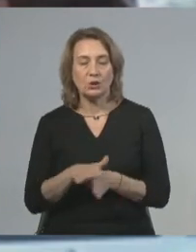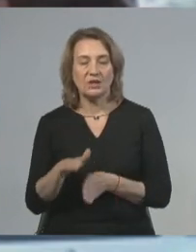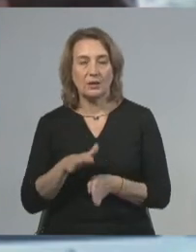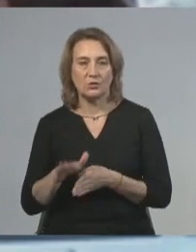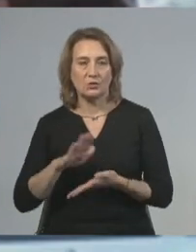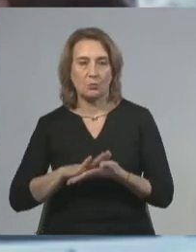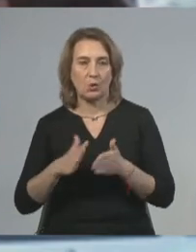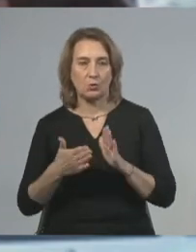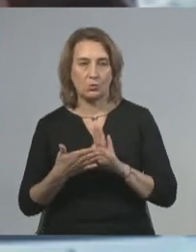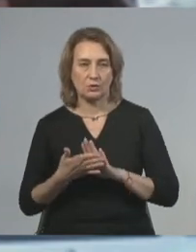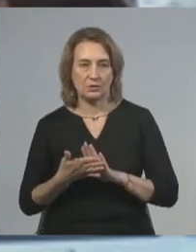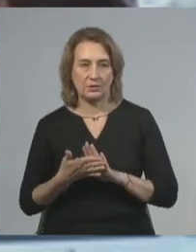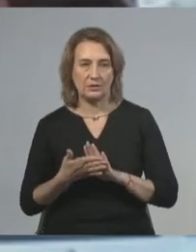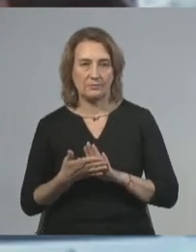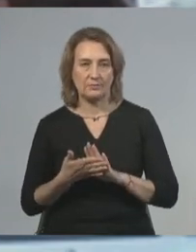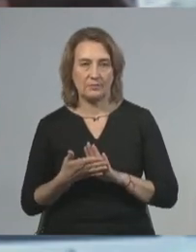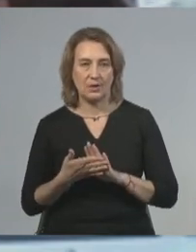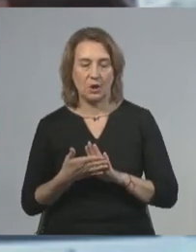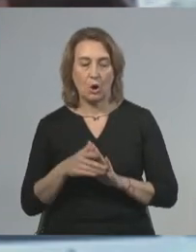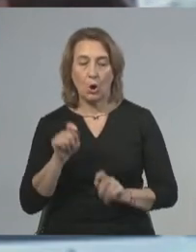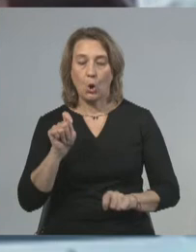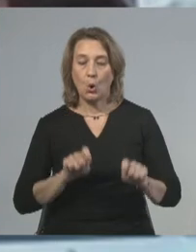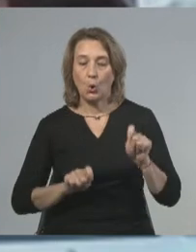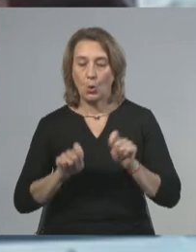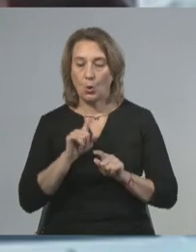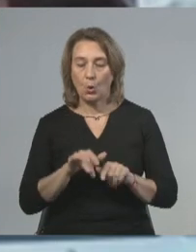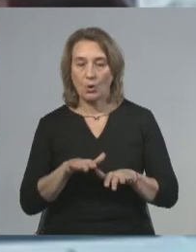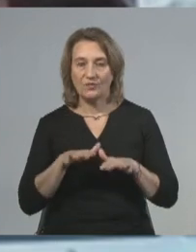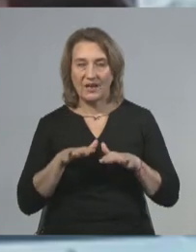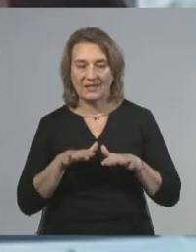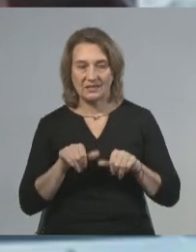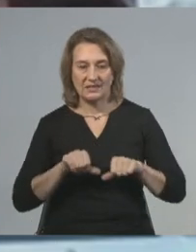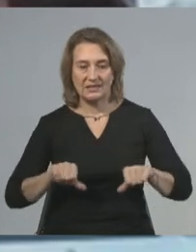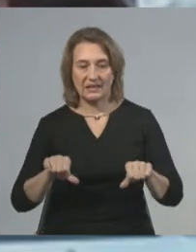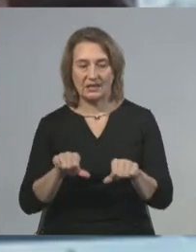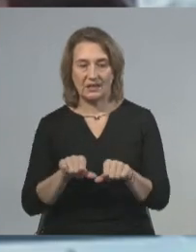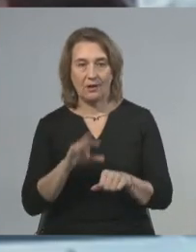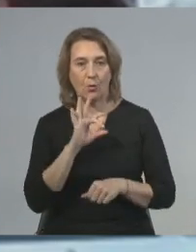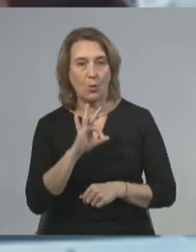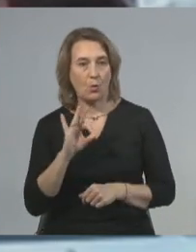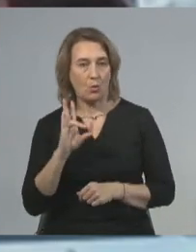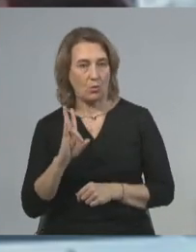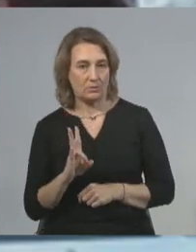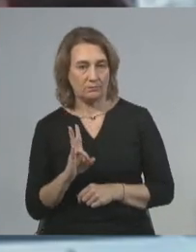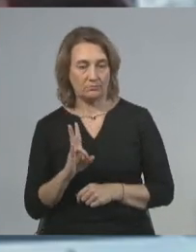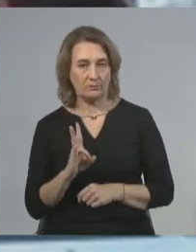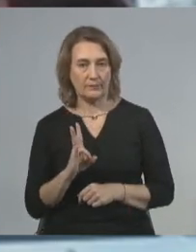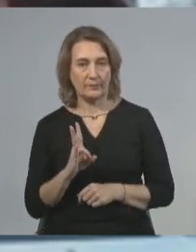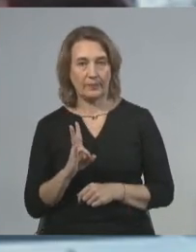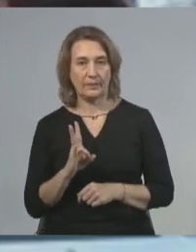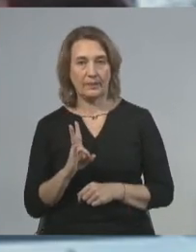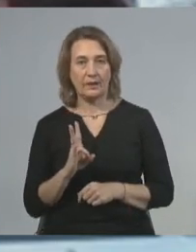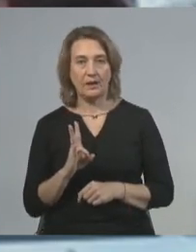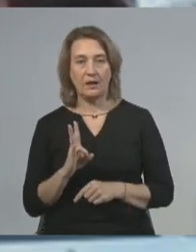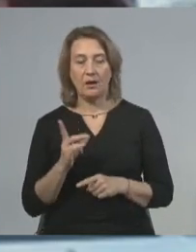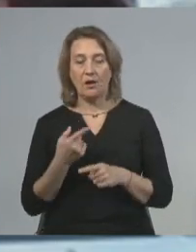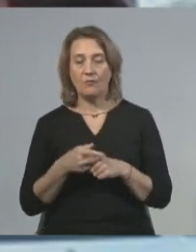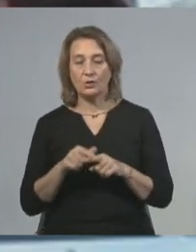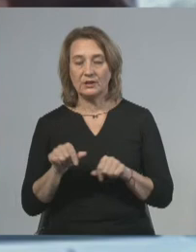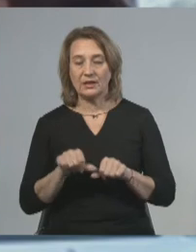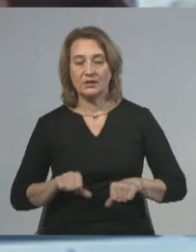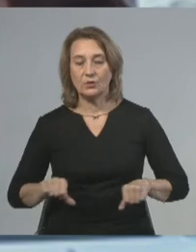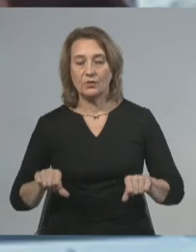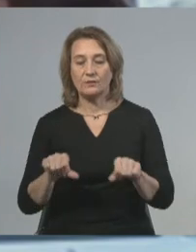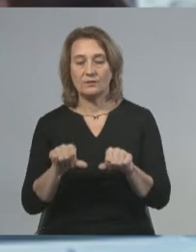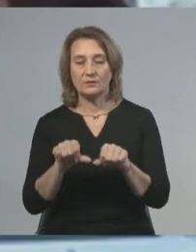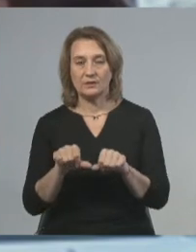it was the situation in ukraine but finally it was kind and ratified and it uh of course didn't have much to do